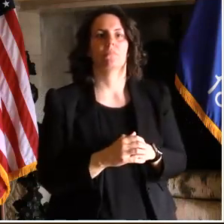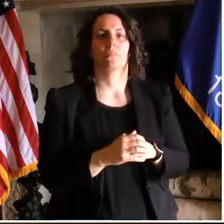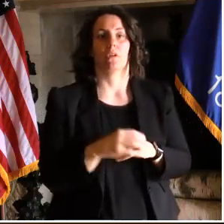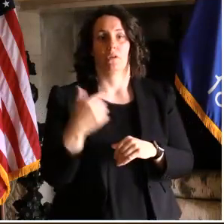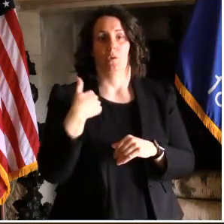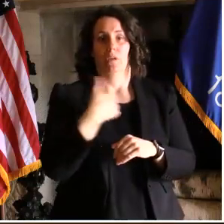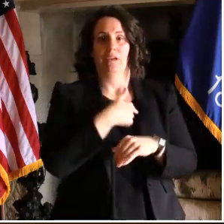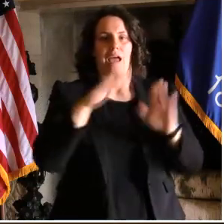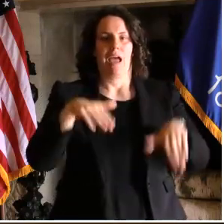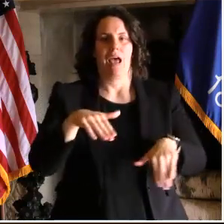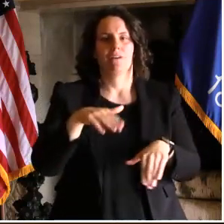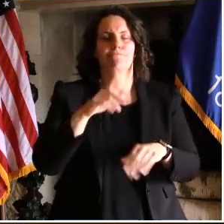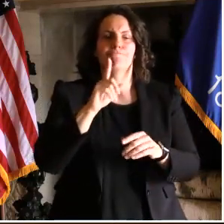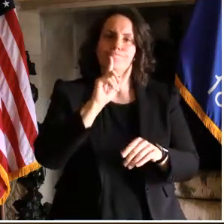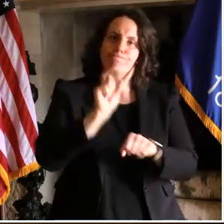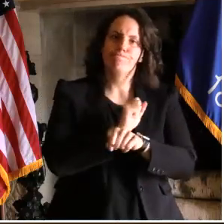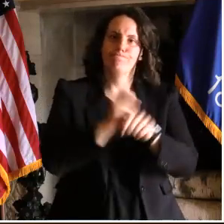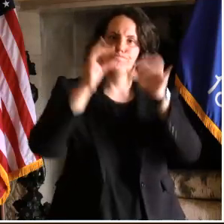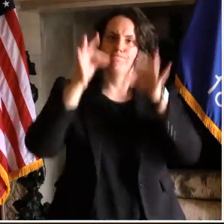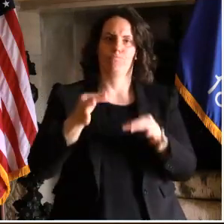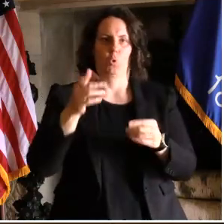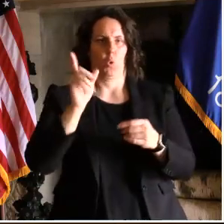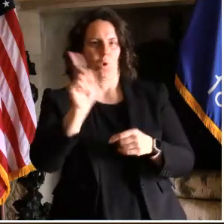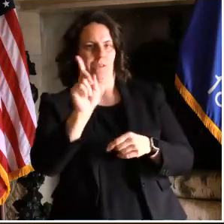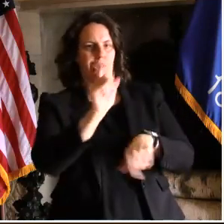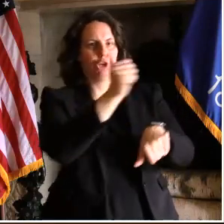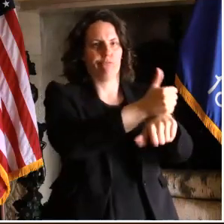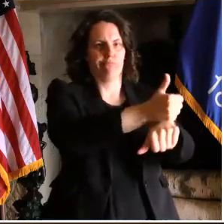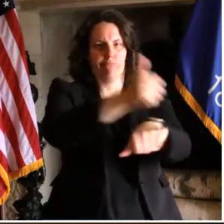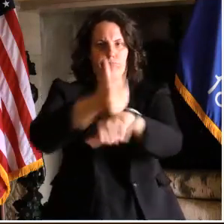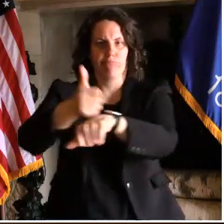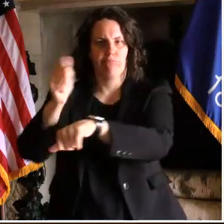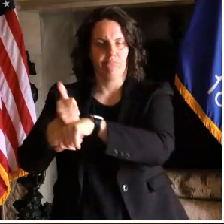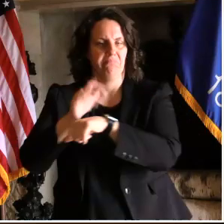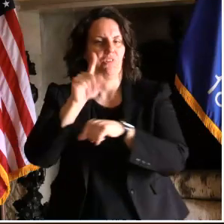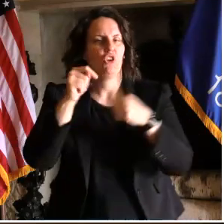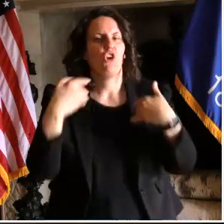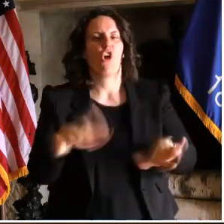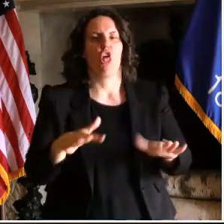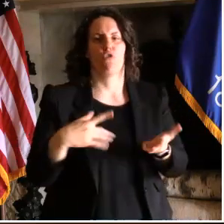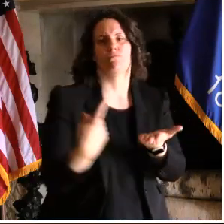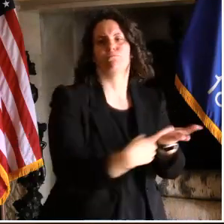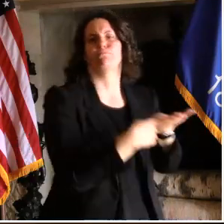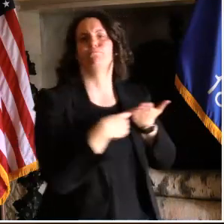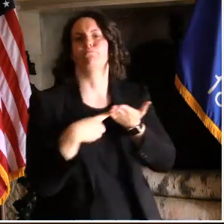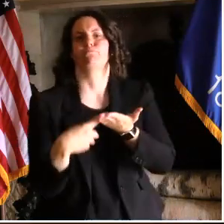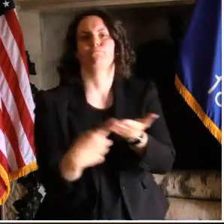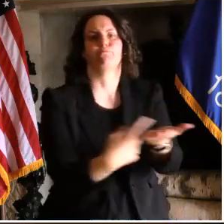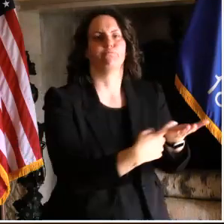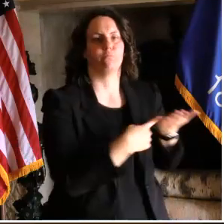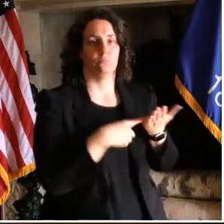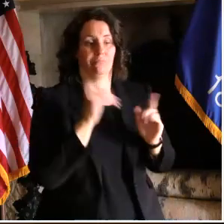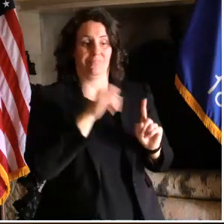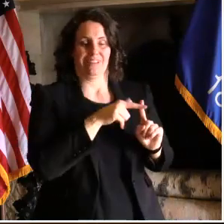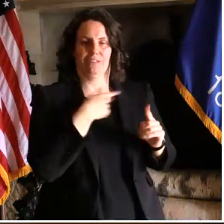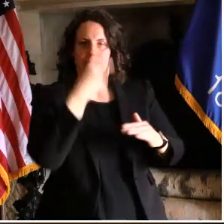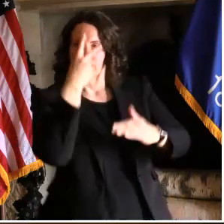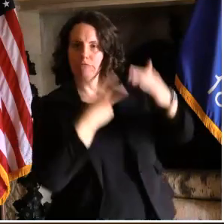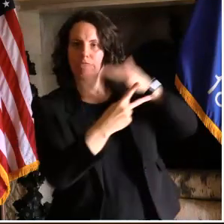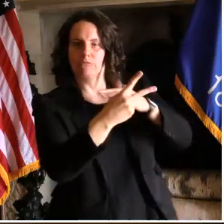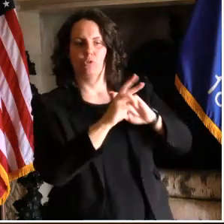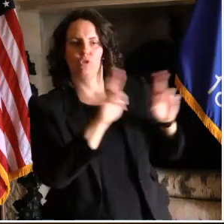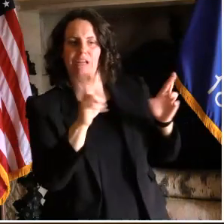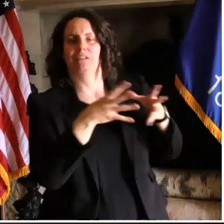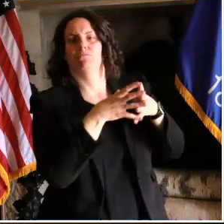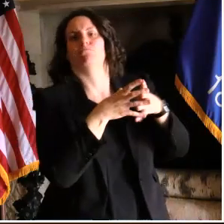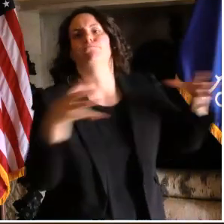we will continue to work closely with our partners to make sure that the surge plan is ready when we need it. Thank